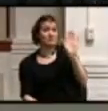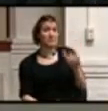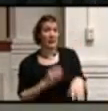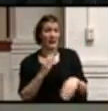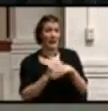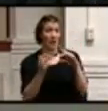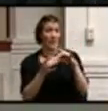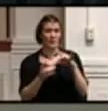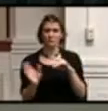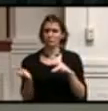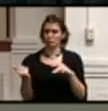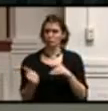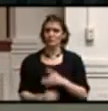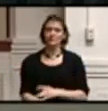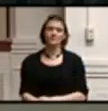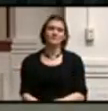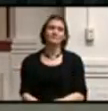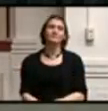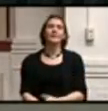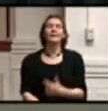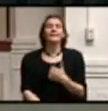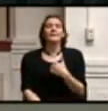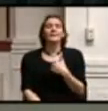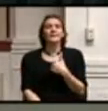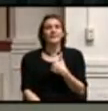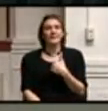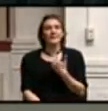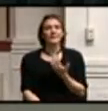please. I guess I'm sitting with,